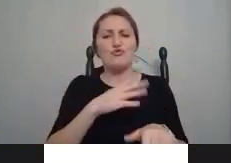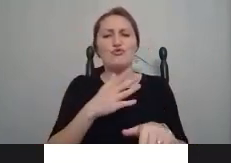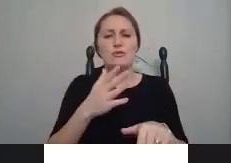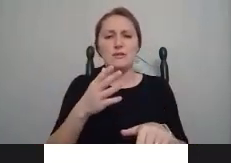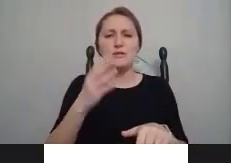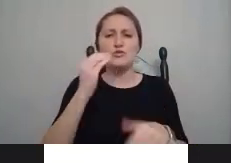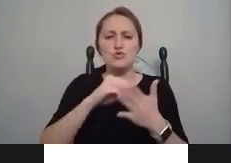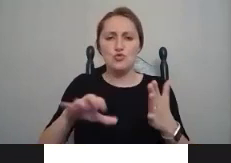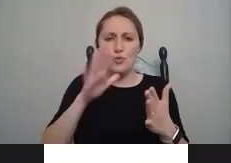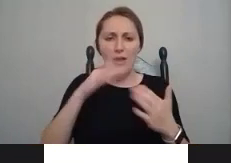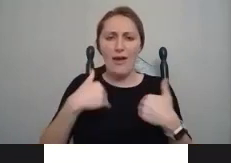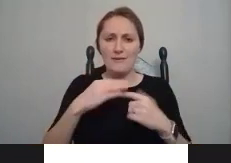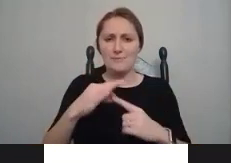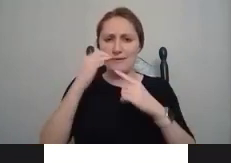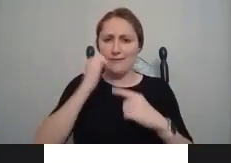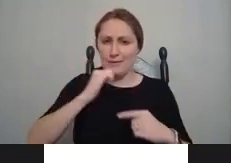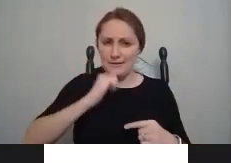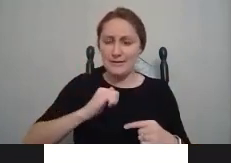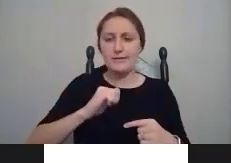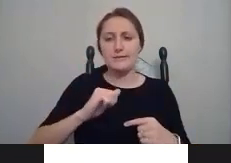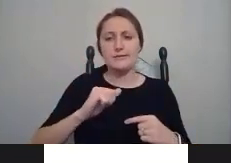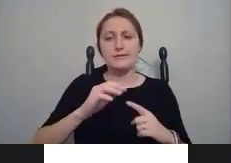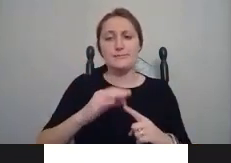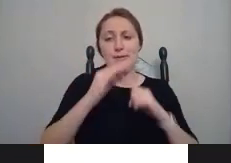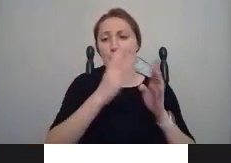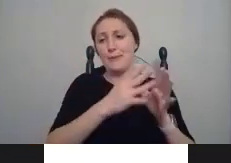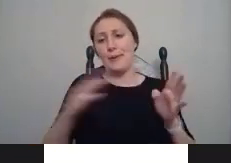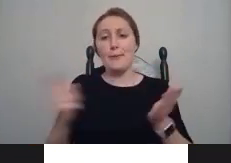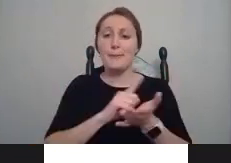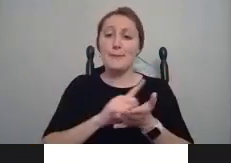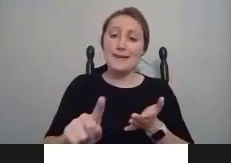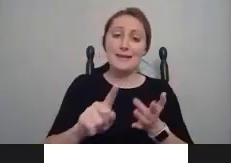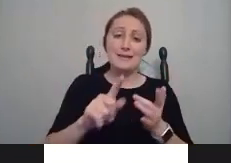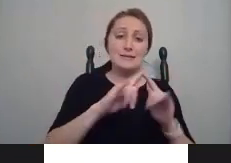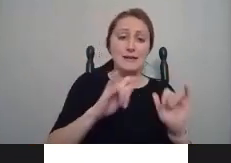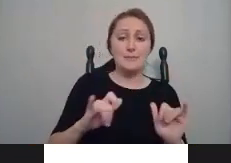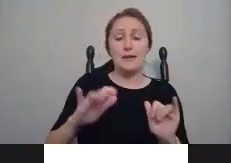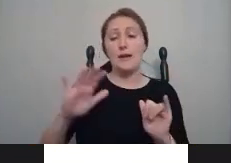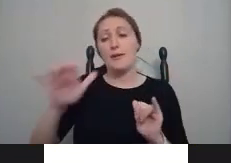day, all specials throughout the week, both synchronous and asynchronous.